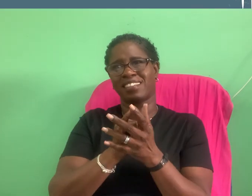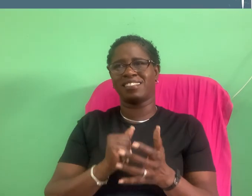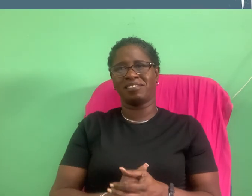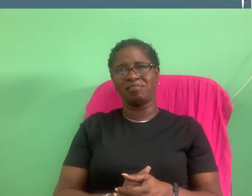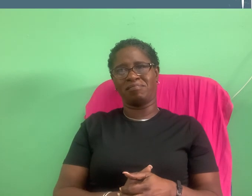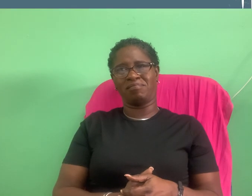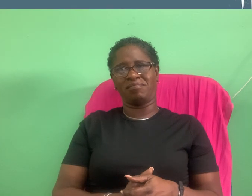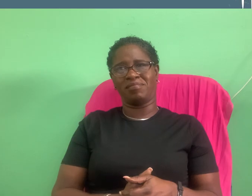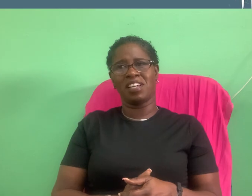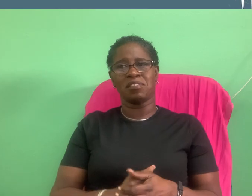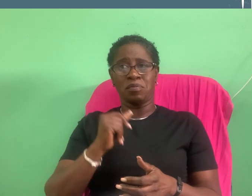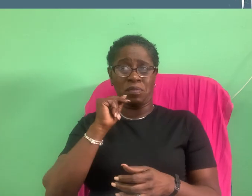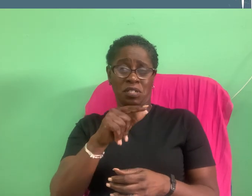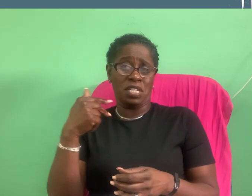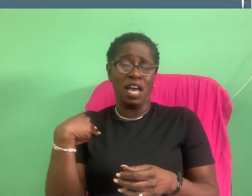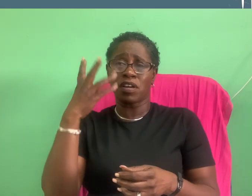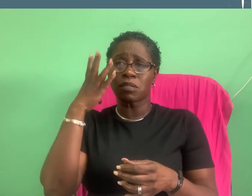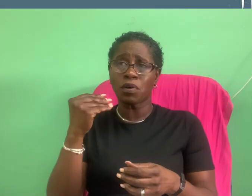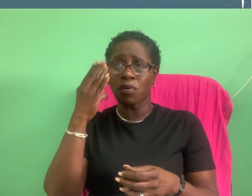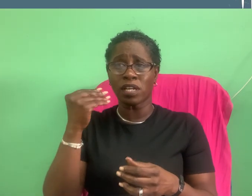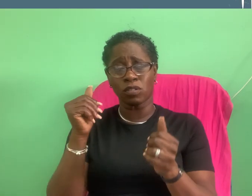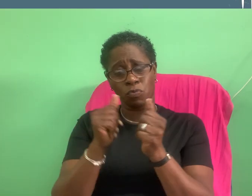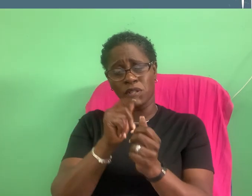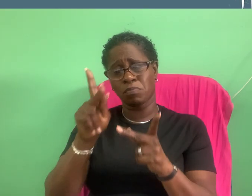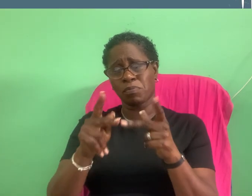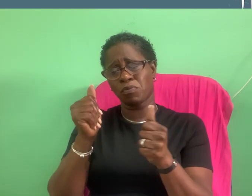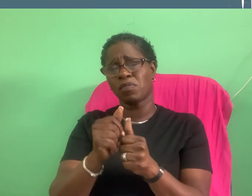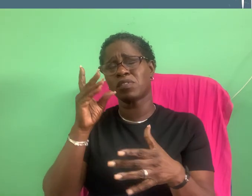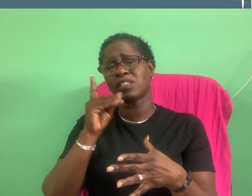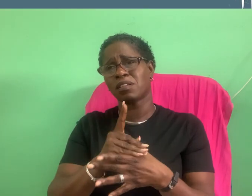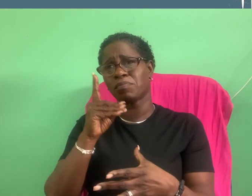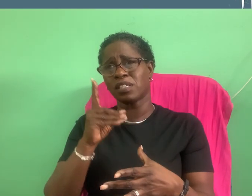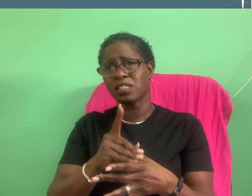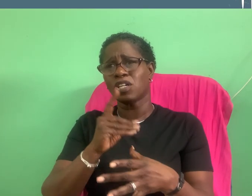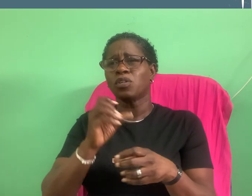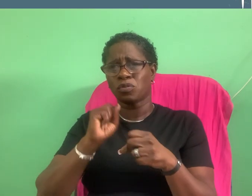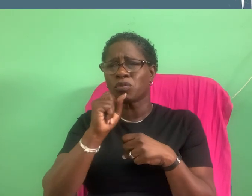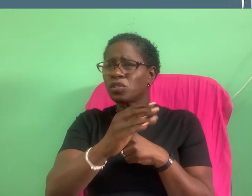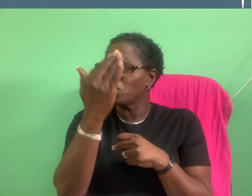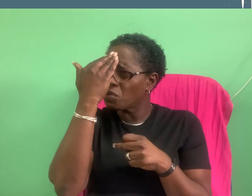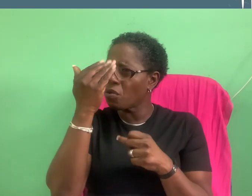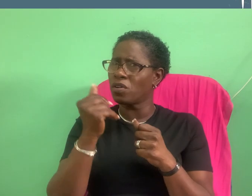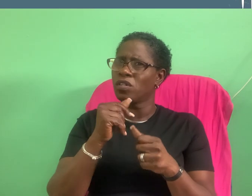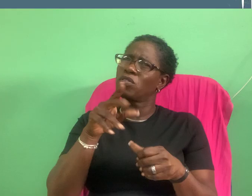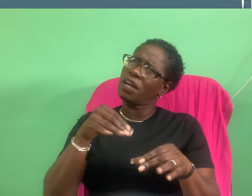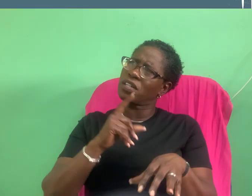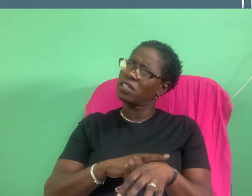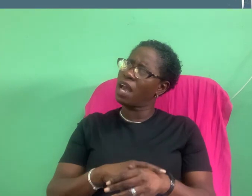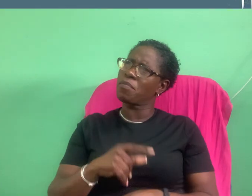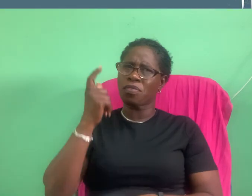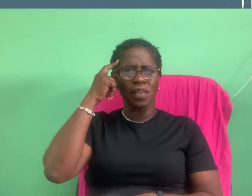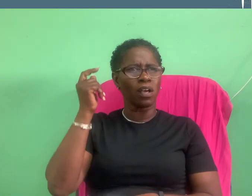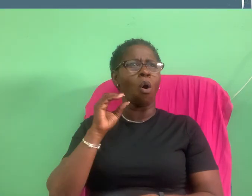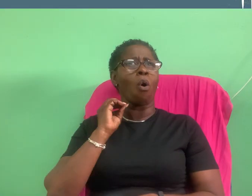a lot of experience working with individuals with disability. And it taken me some time being in the space to be like, oh, I need to be